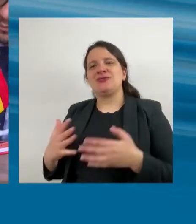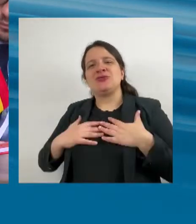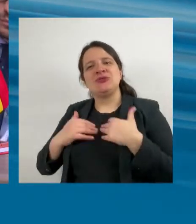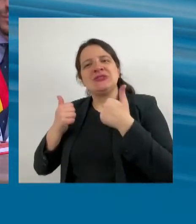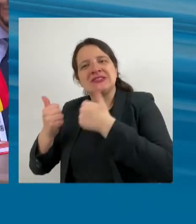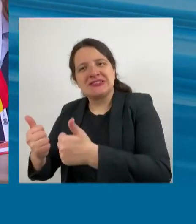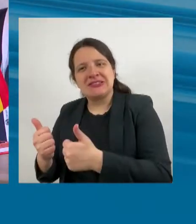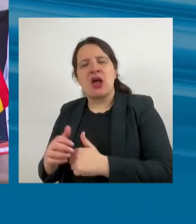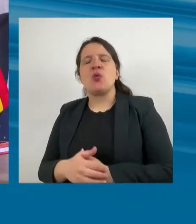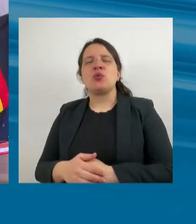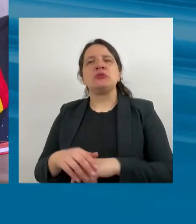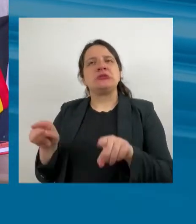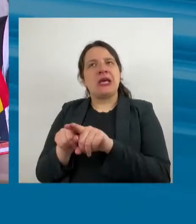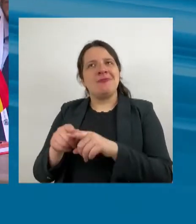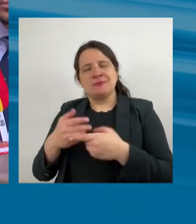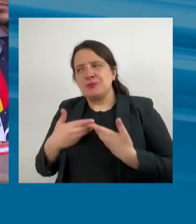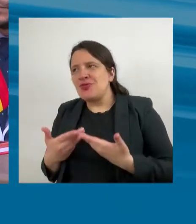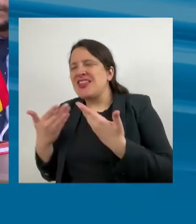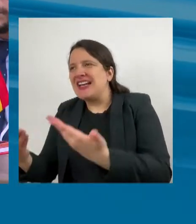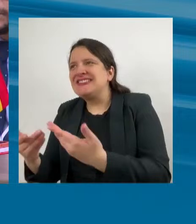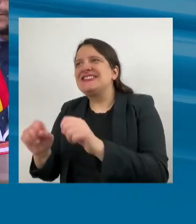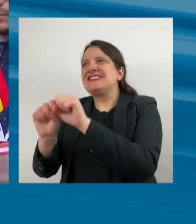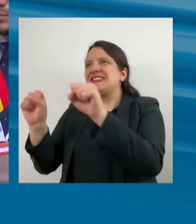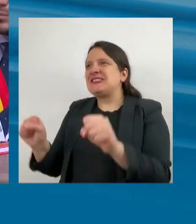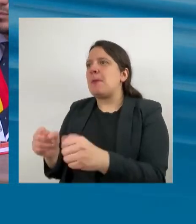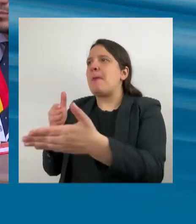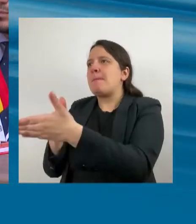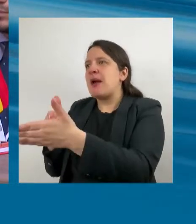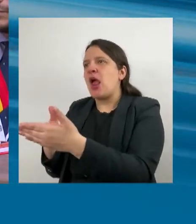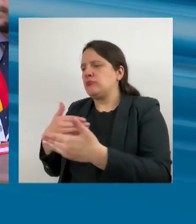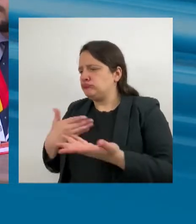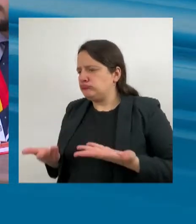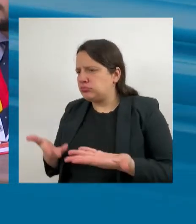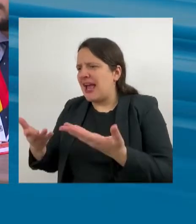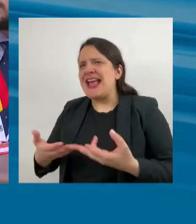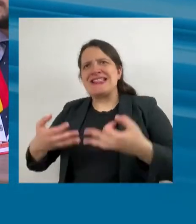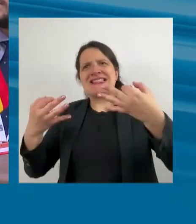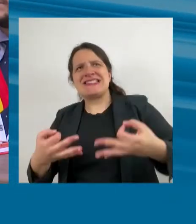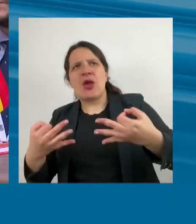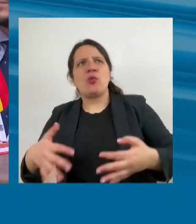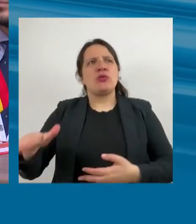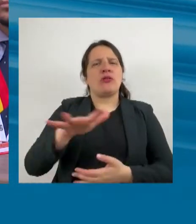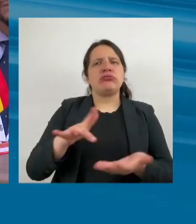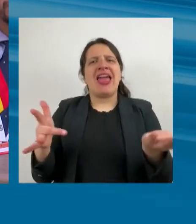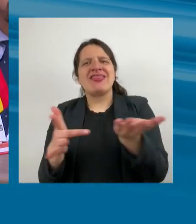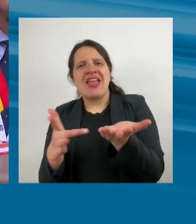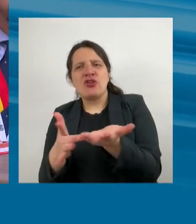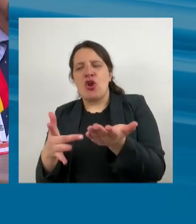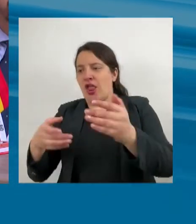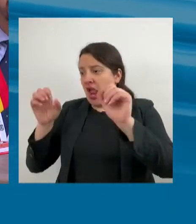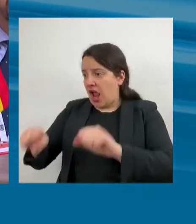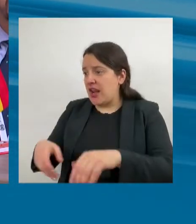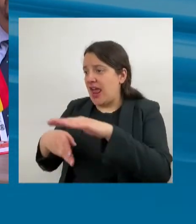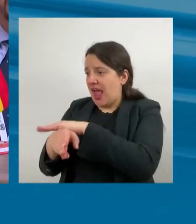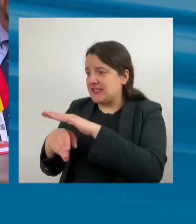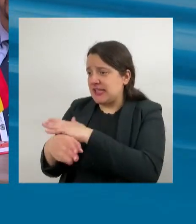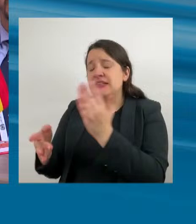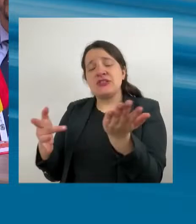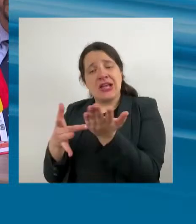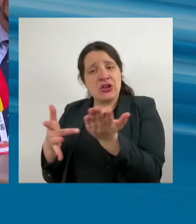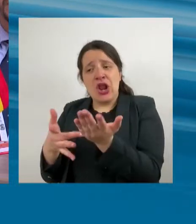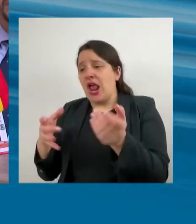by promoting digital safety and inclusion. Access to technology and digital literacy are